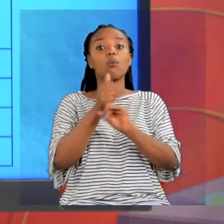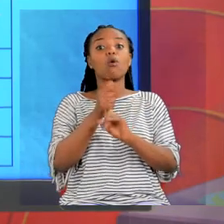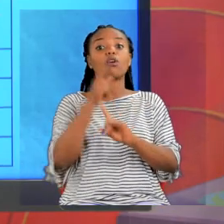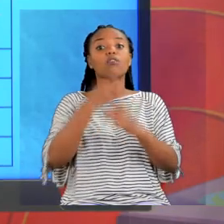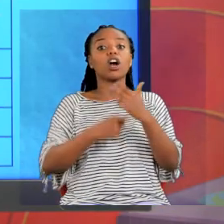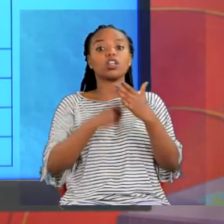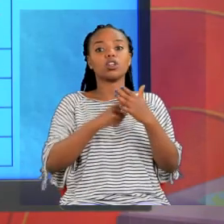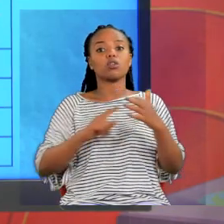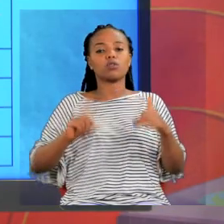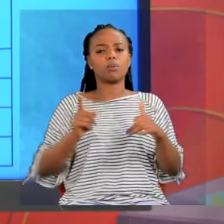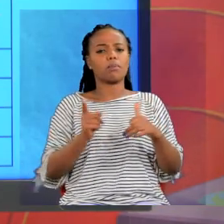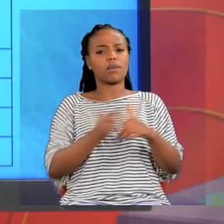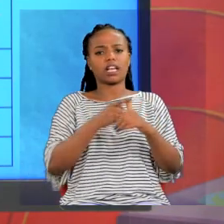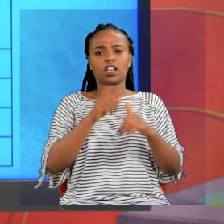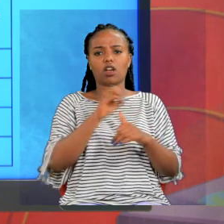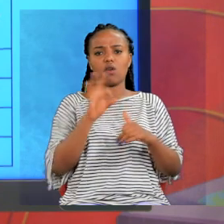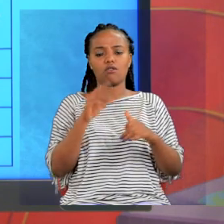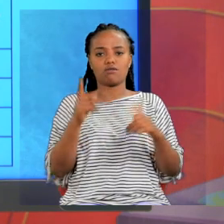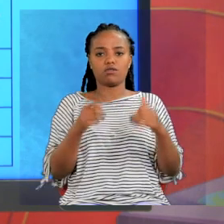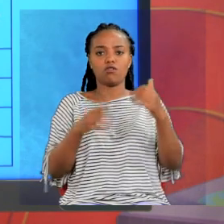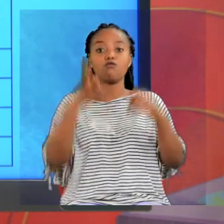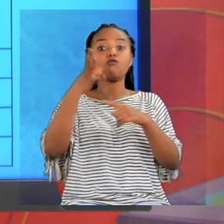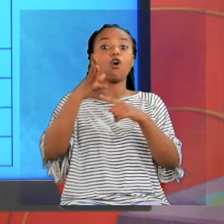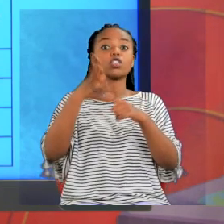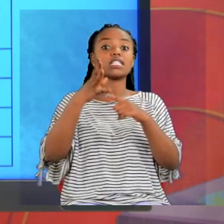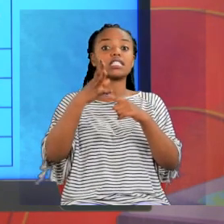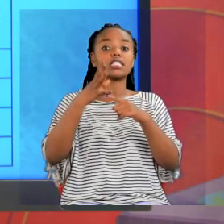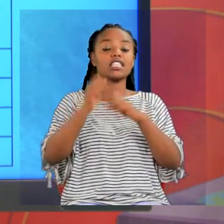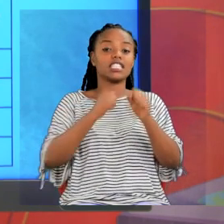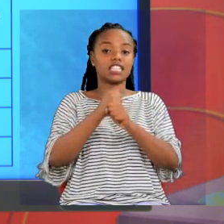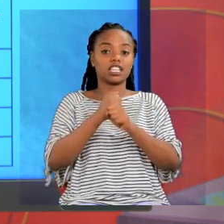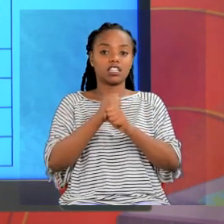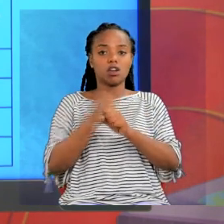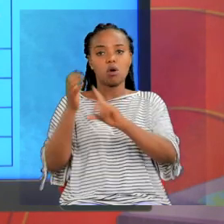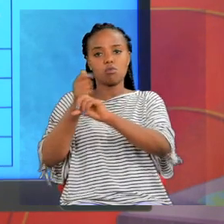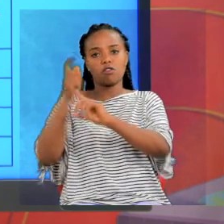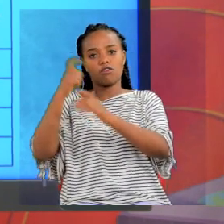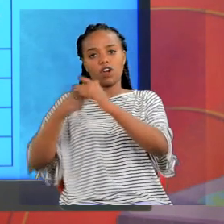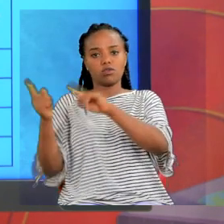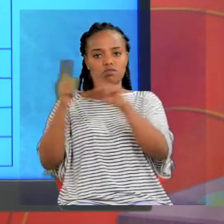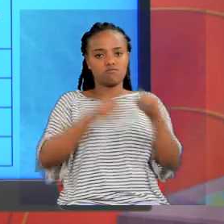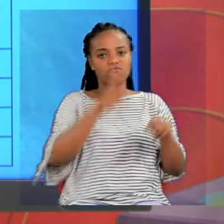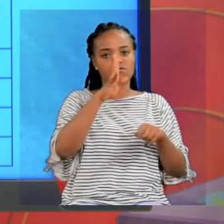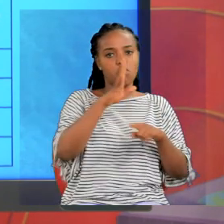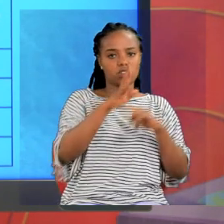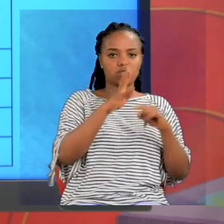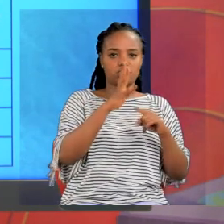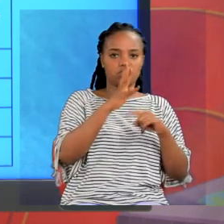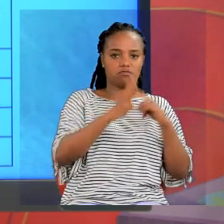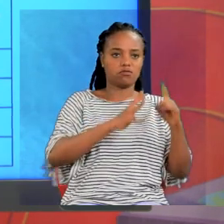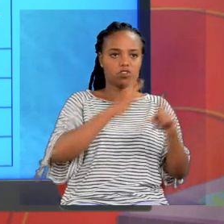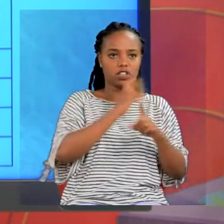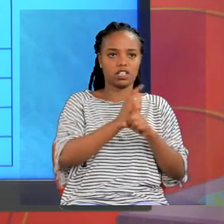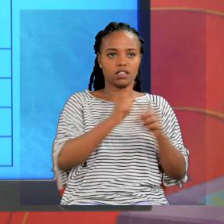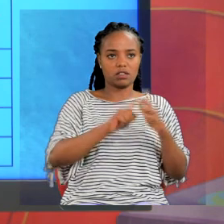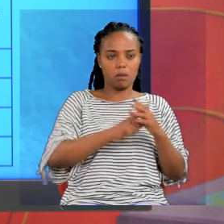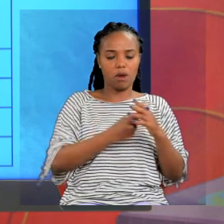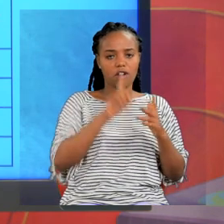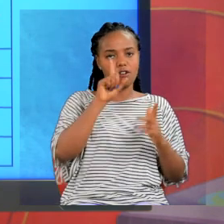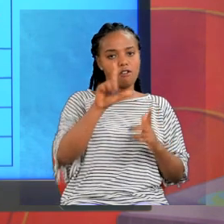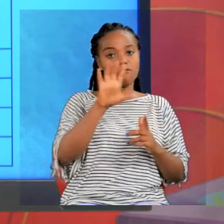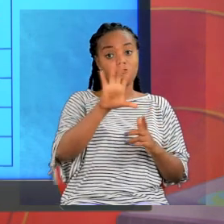for the beginning of fourth year. So at the beginning of fourth year, its book value is 500. This